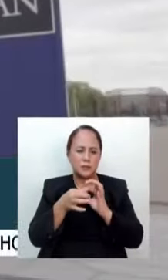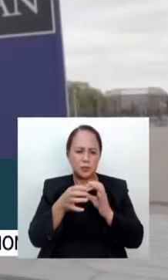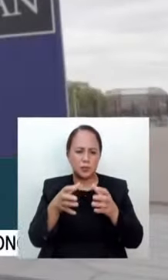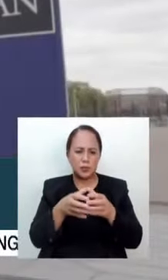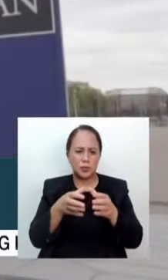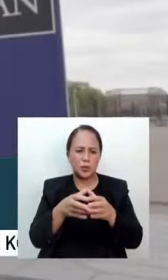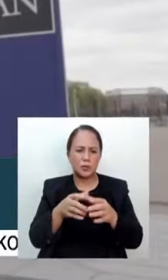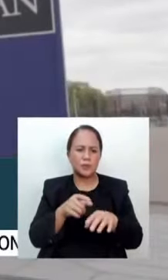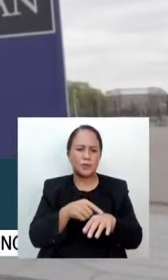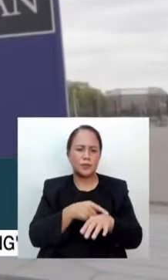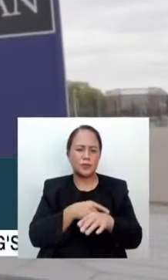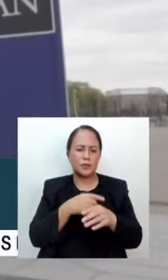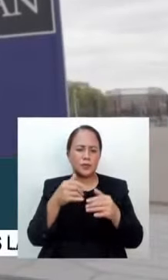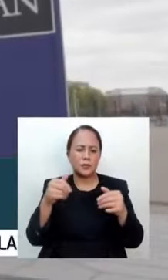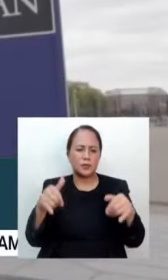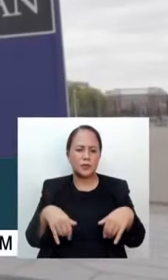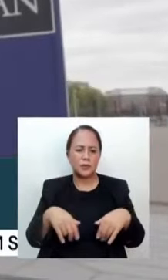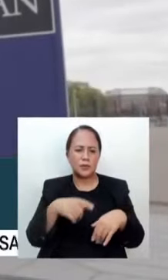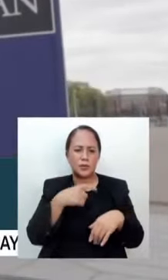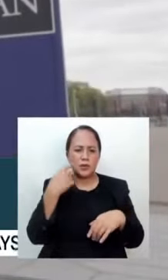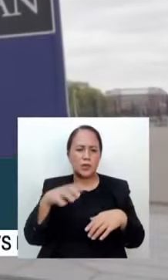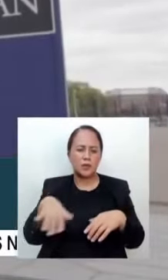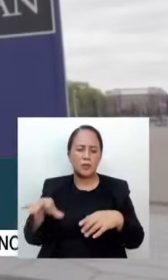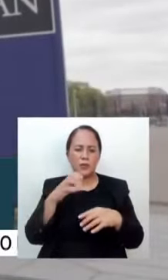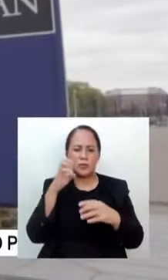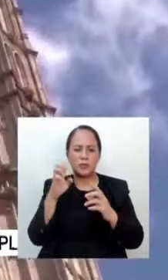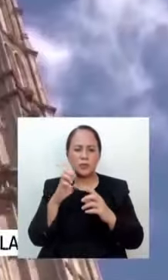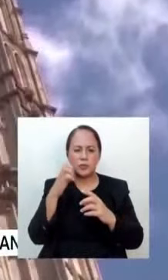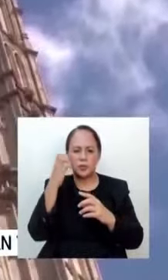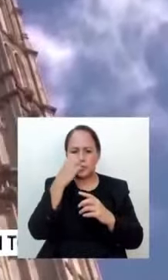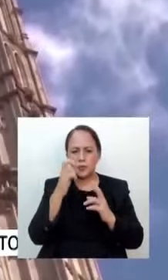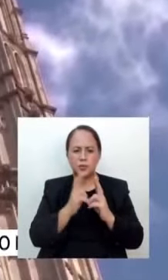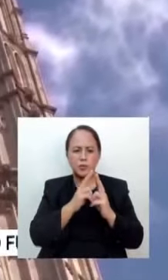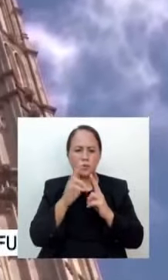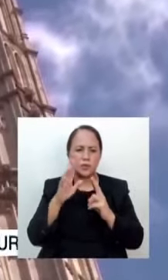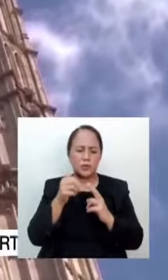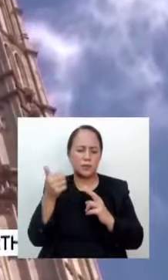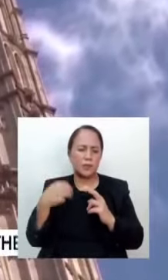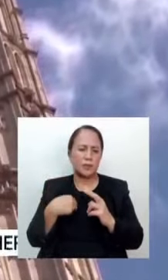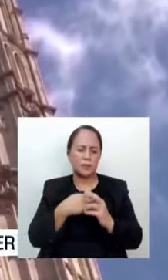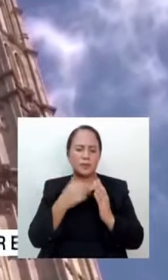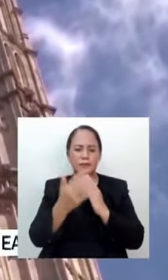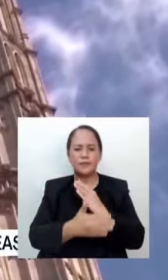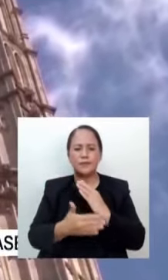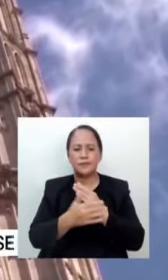longest border with Russia among European Union member countries.